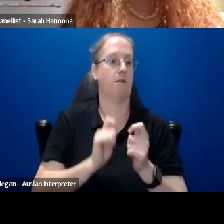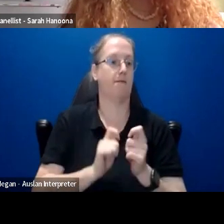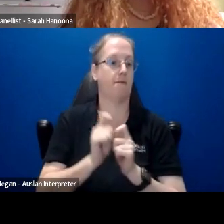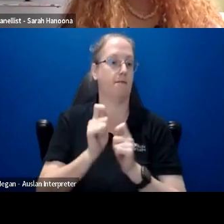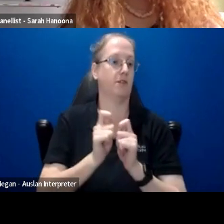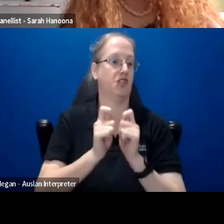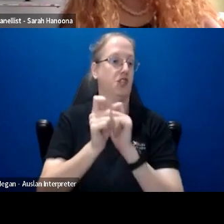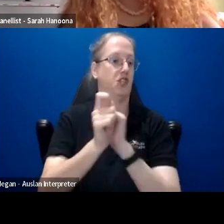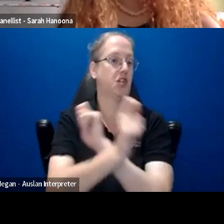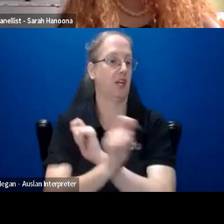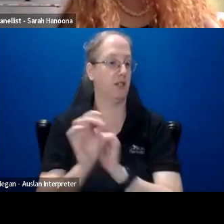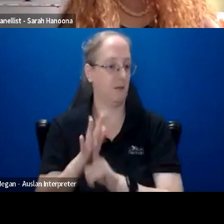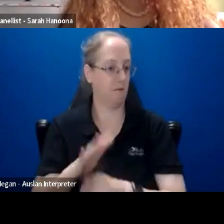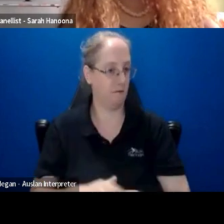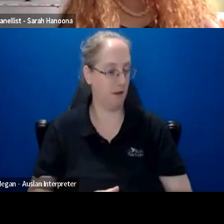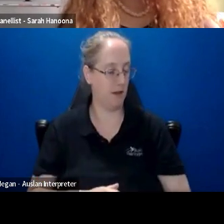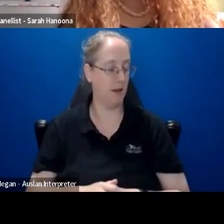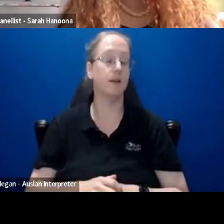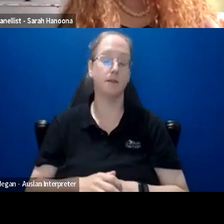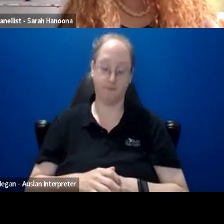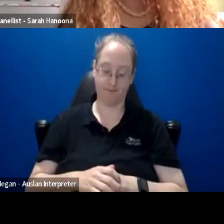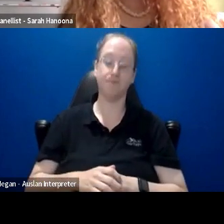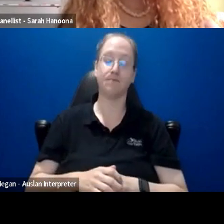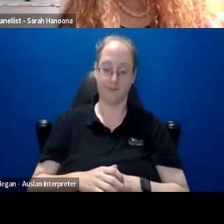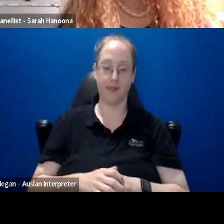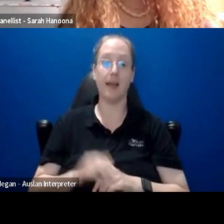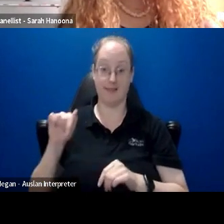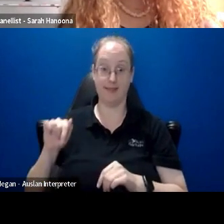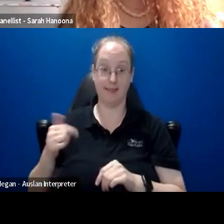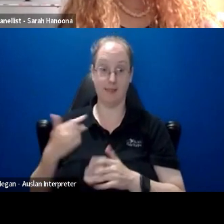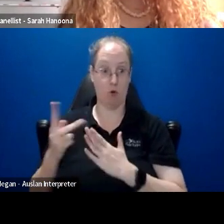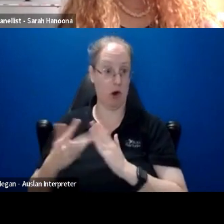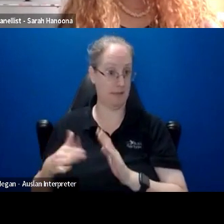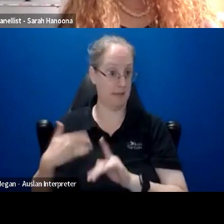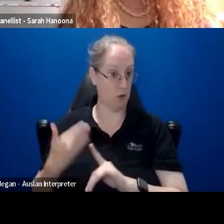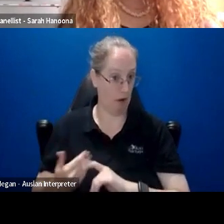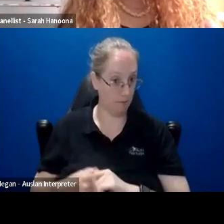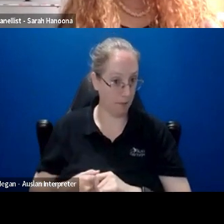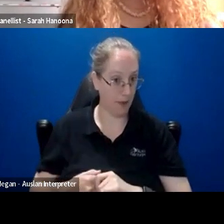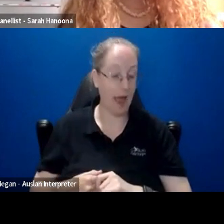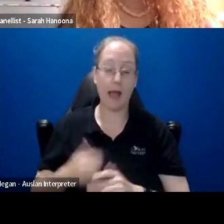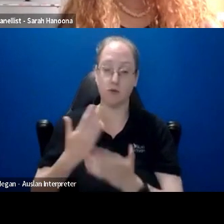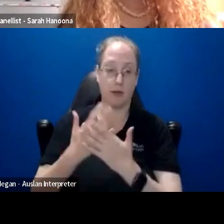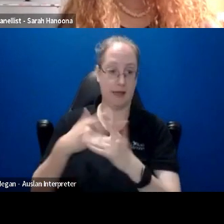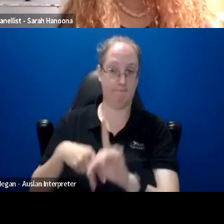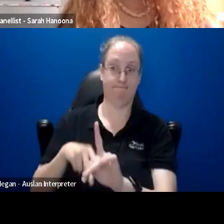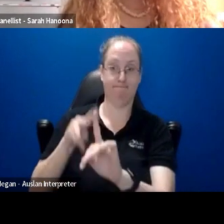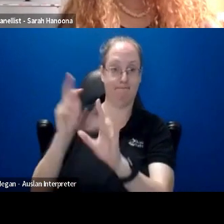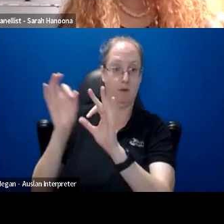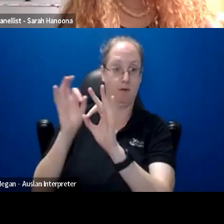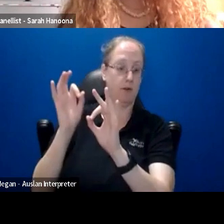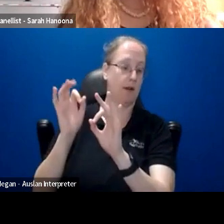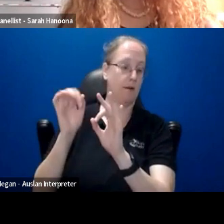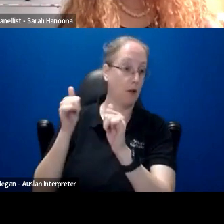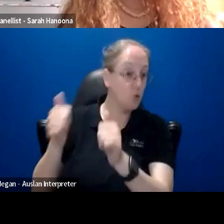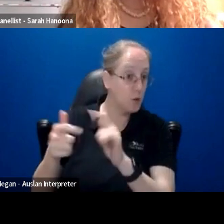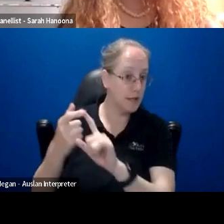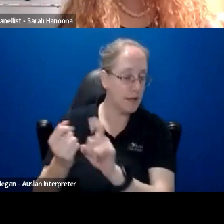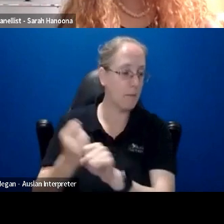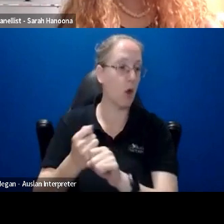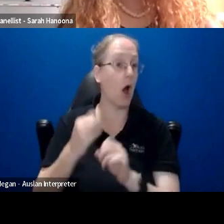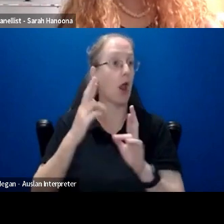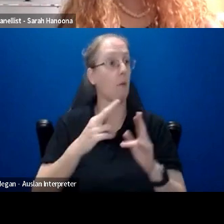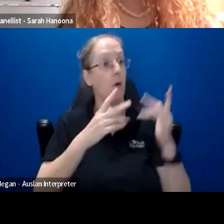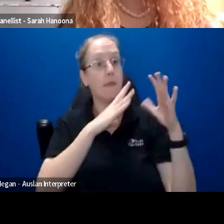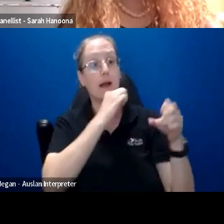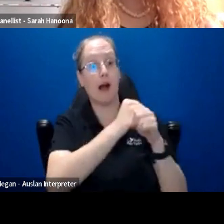this has done. You know, it is an exemplar model, and, you know, I really hope that government understands that this is an